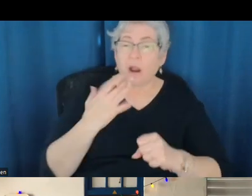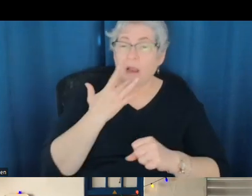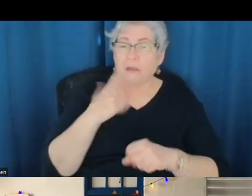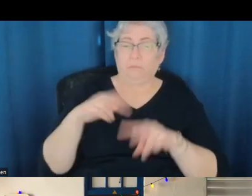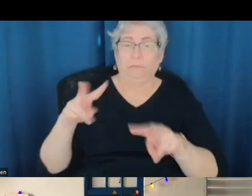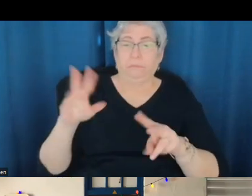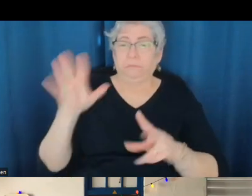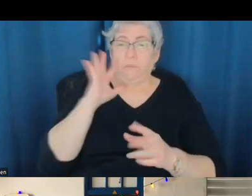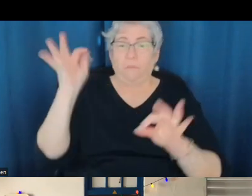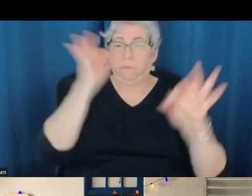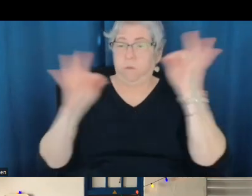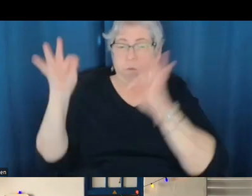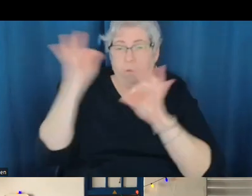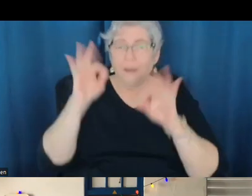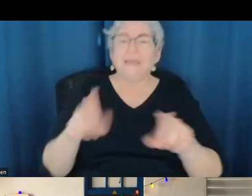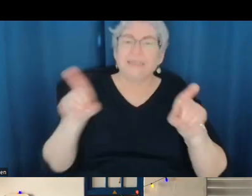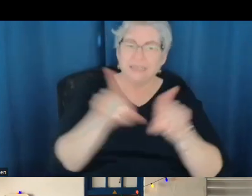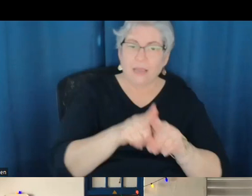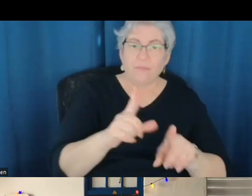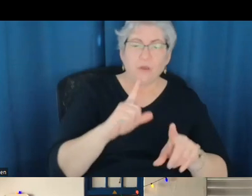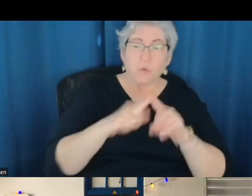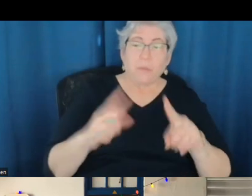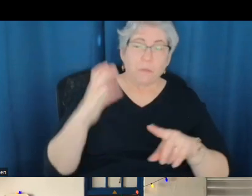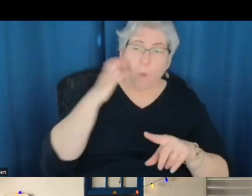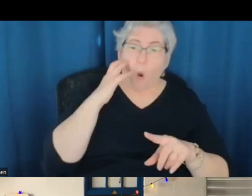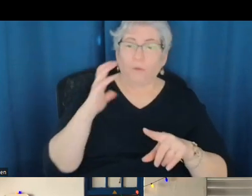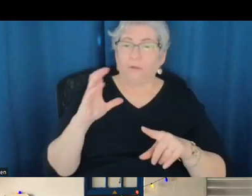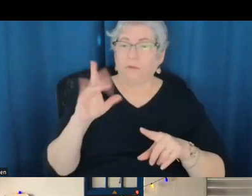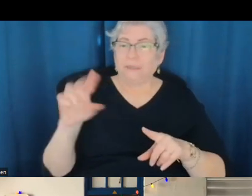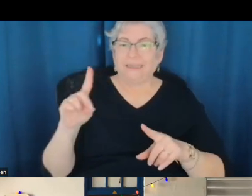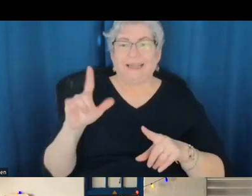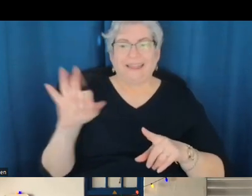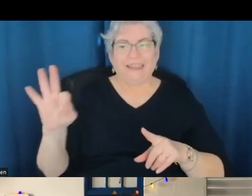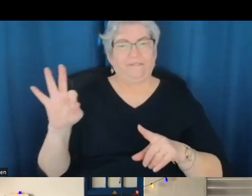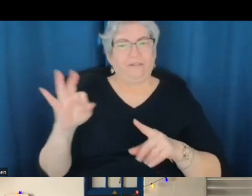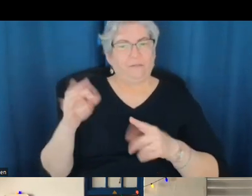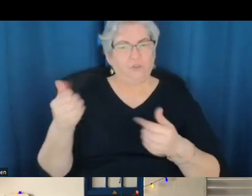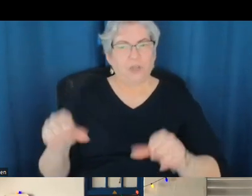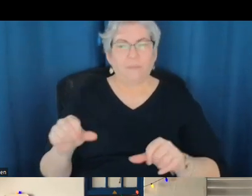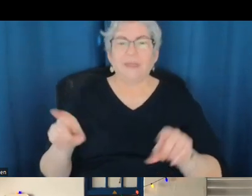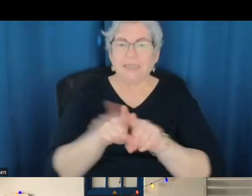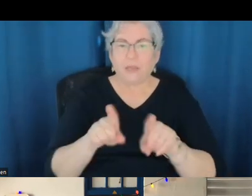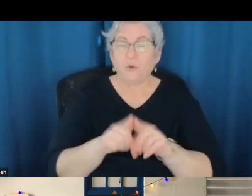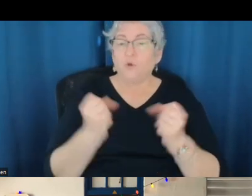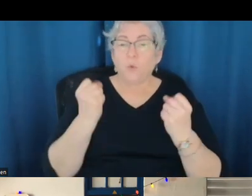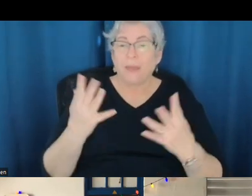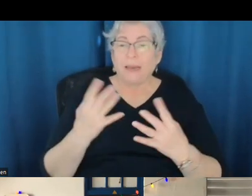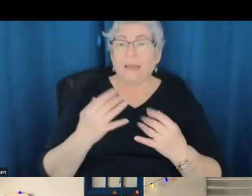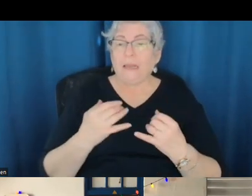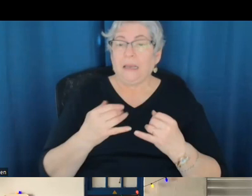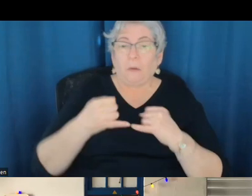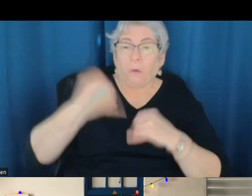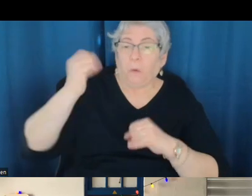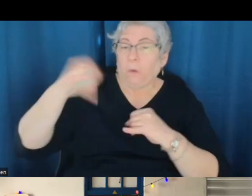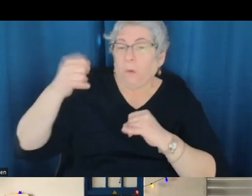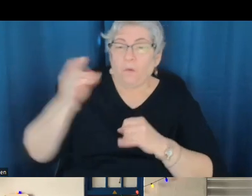chaotic, so too can bold leaf shapes. The opposite is also true. Using too many plants with delicate